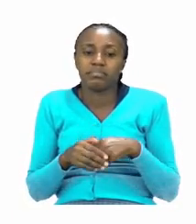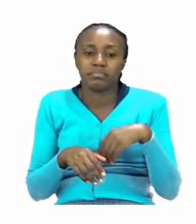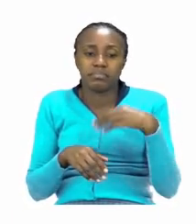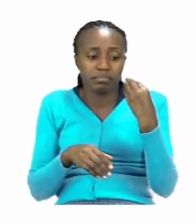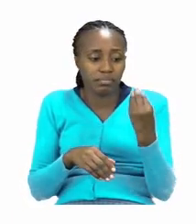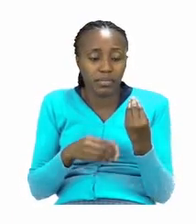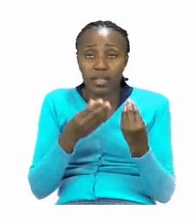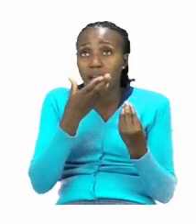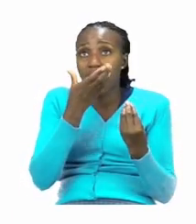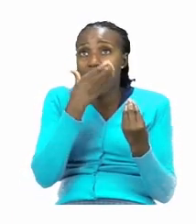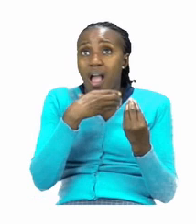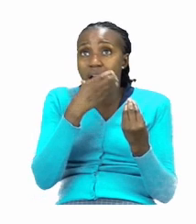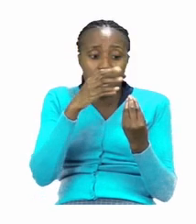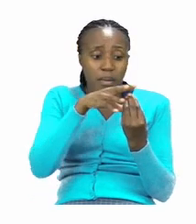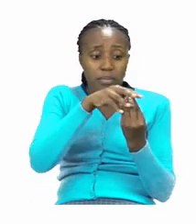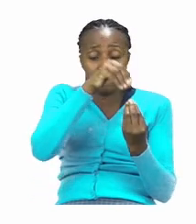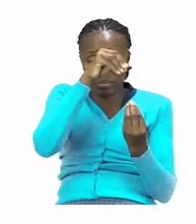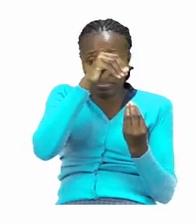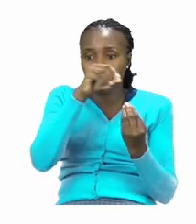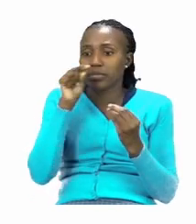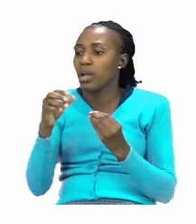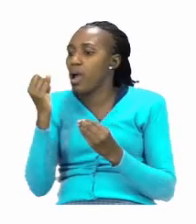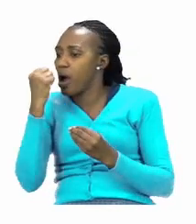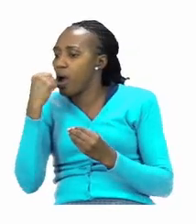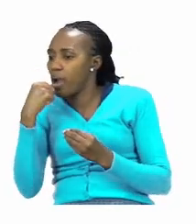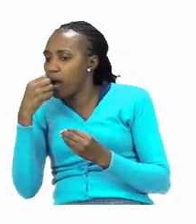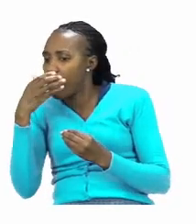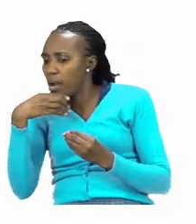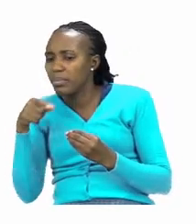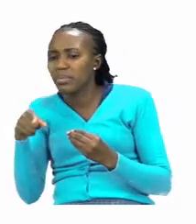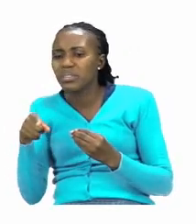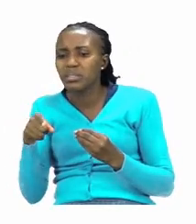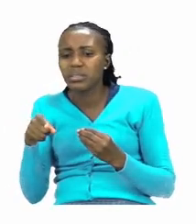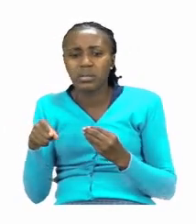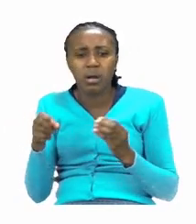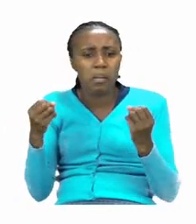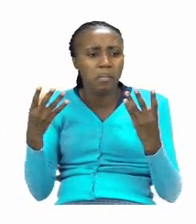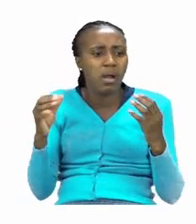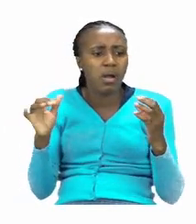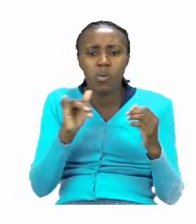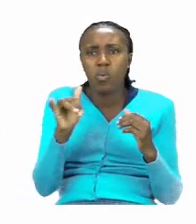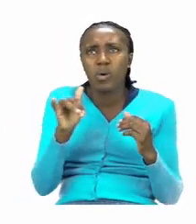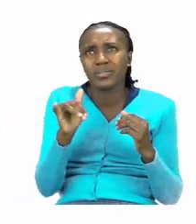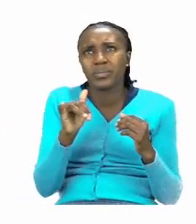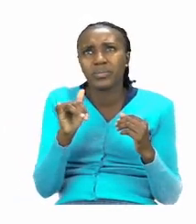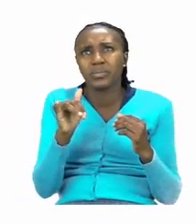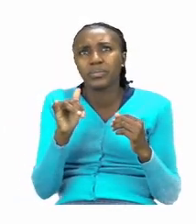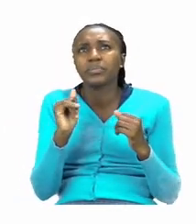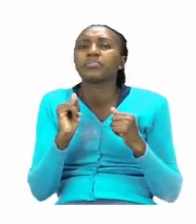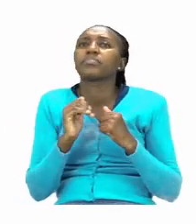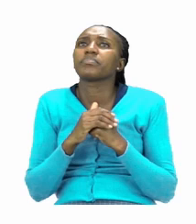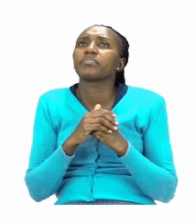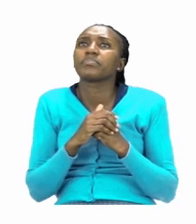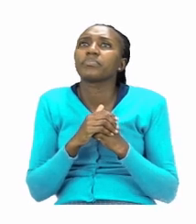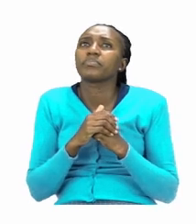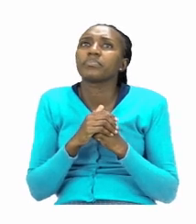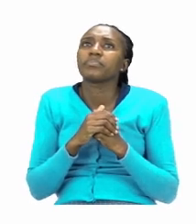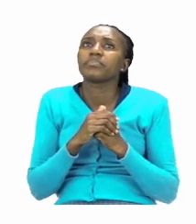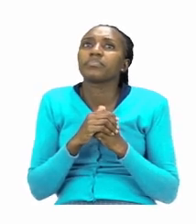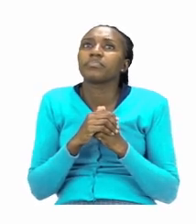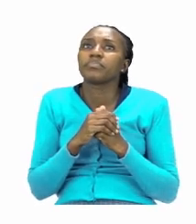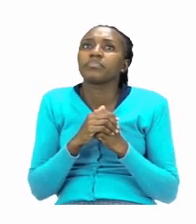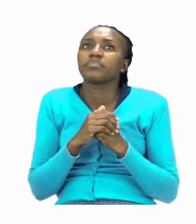apples? How many more pears are there than